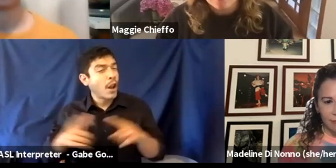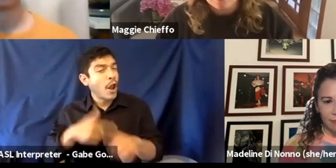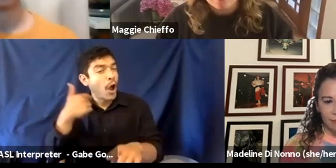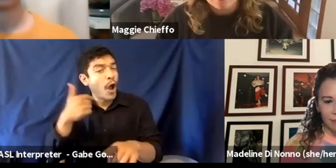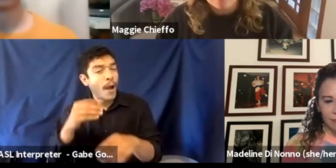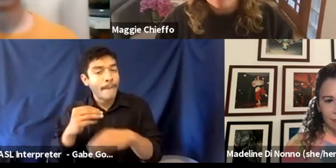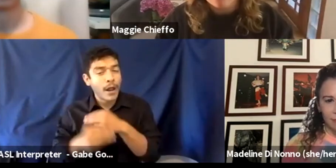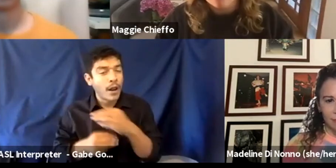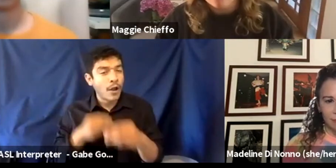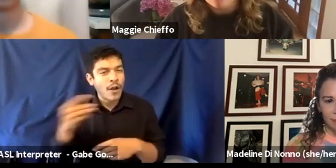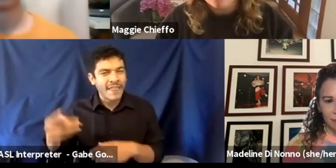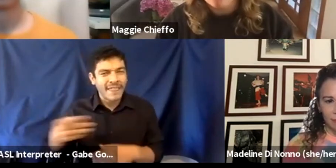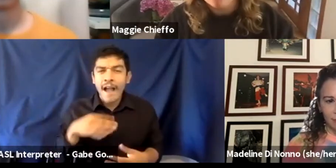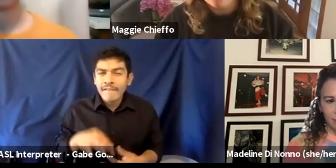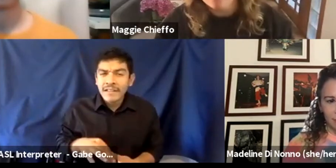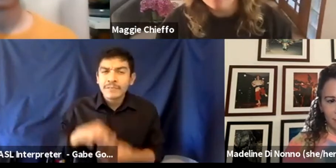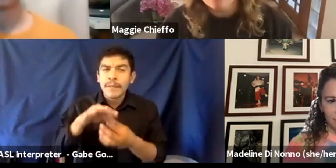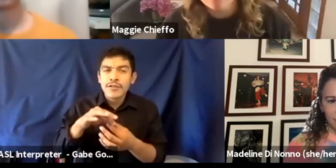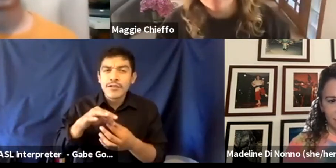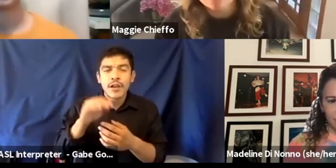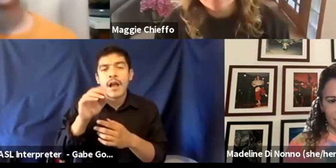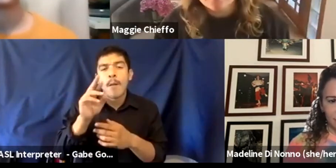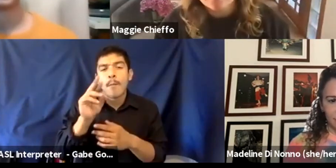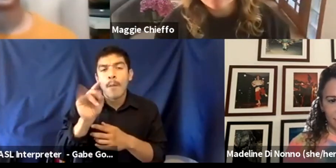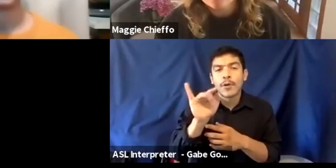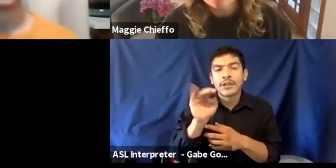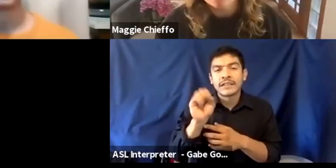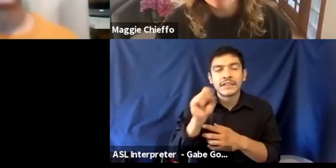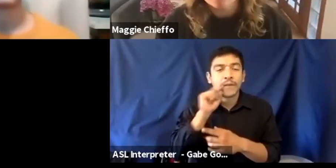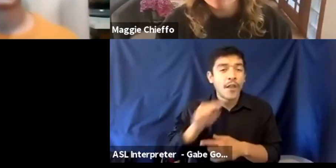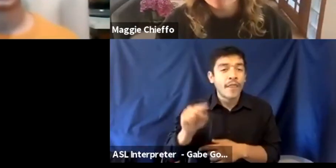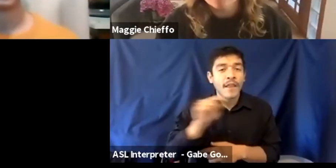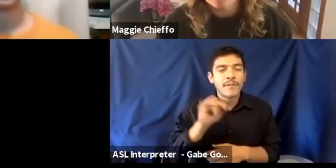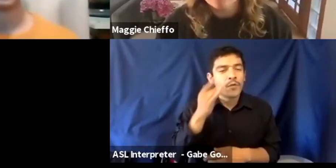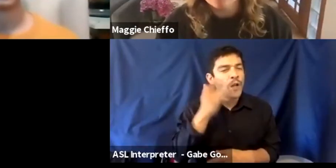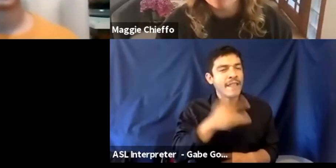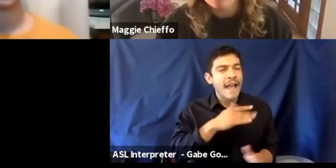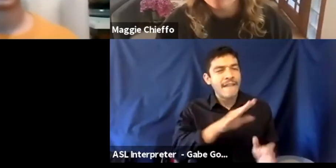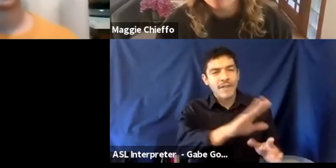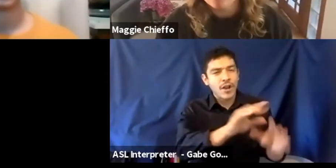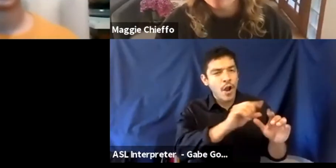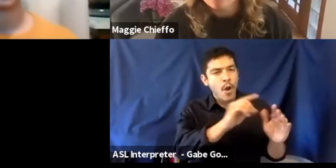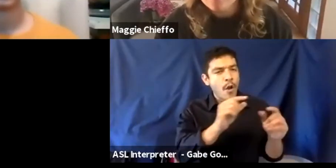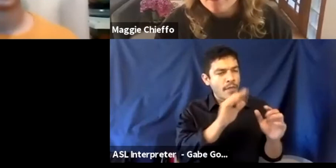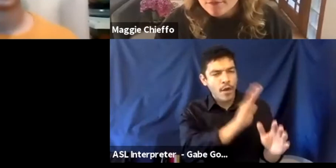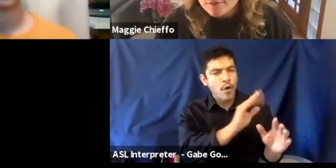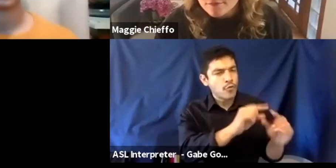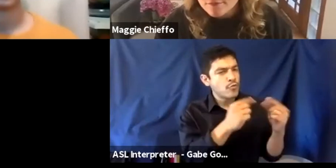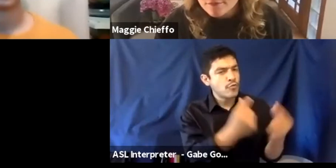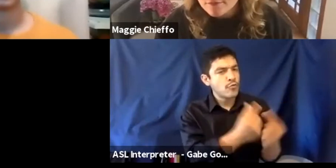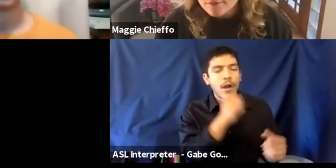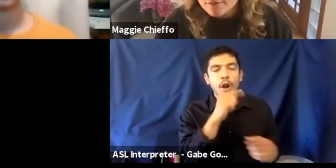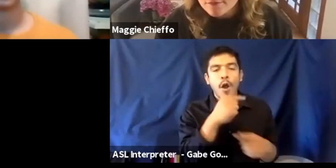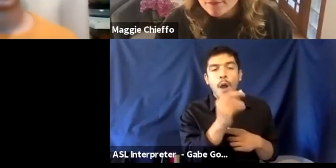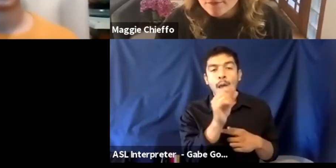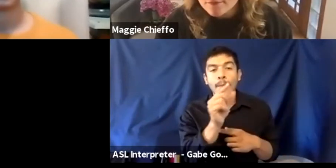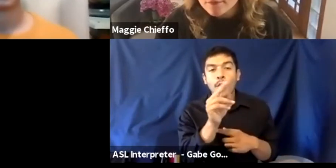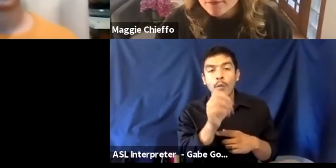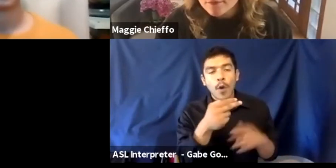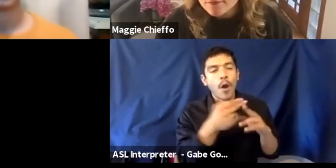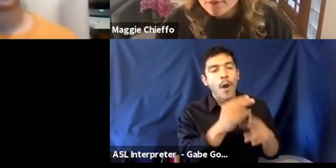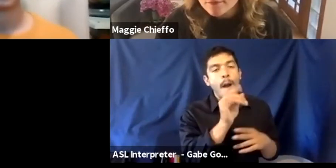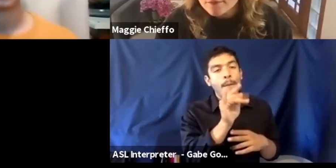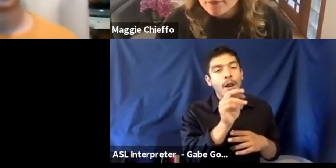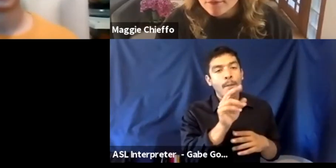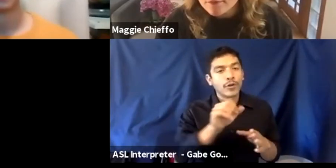special properties to them. So that's why they have like a category of their own. They're not just a molecule. We call them polymers just because they're